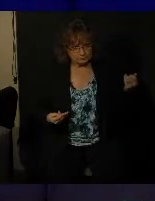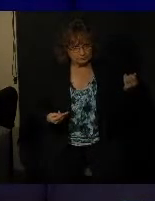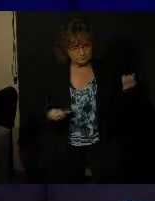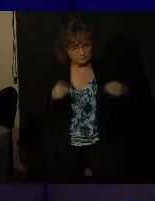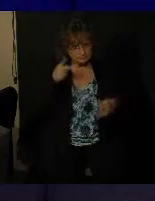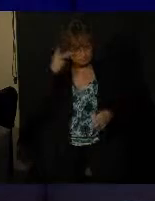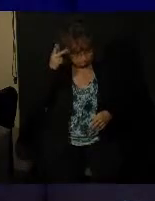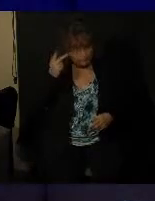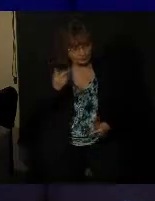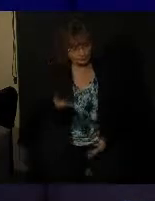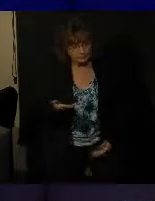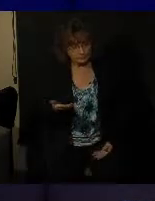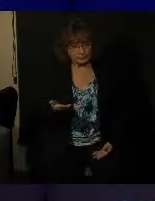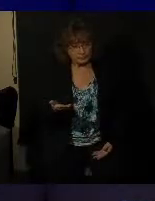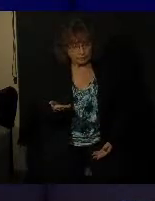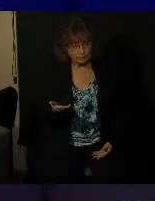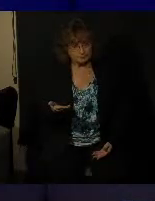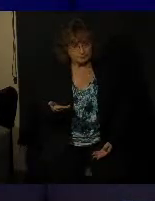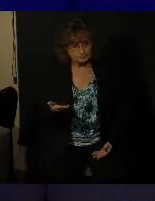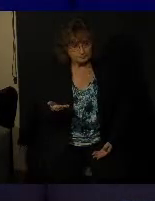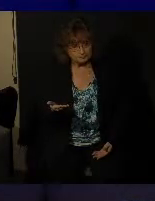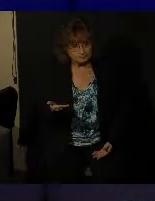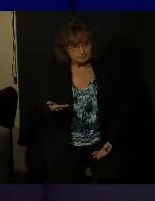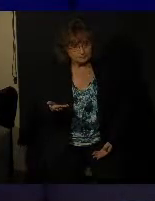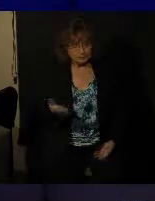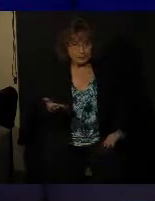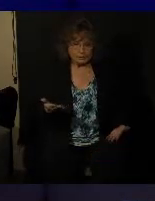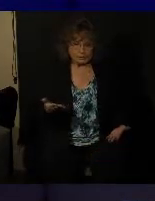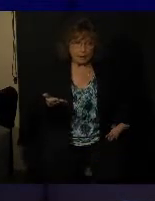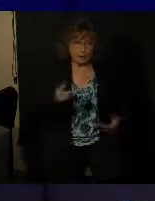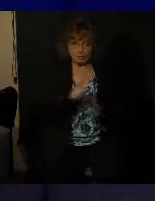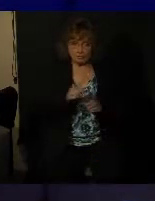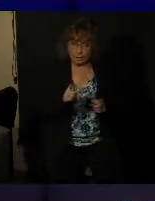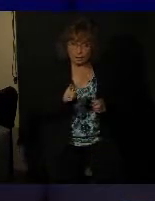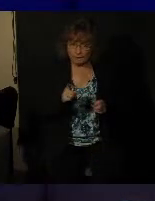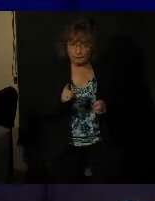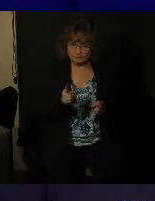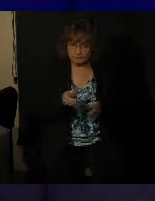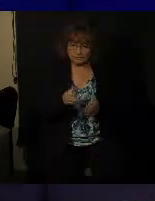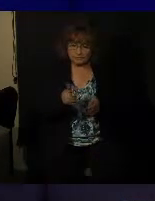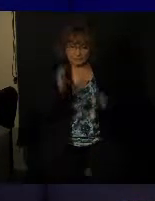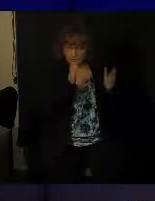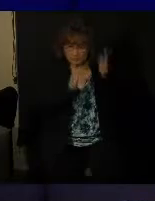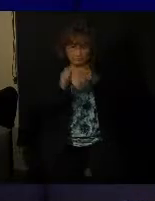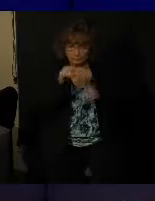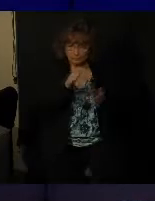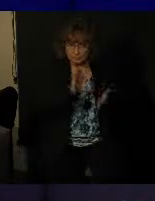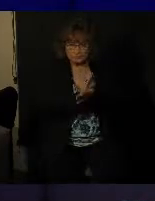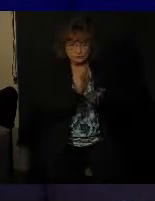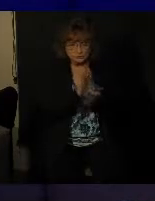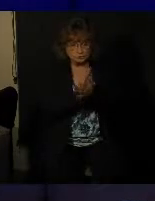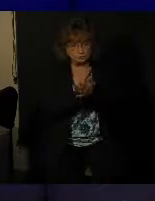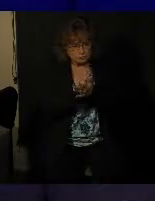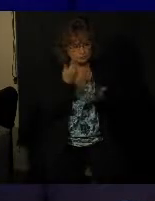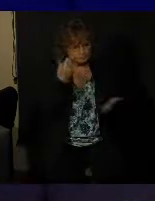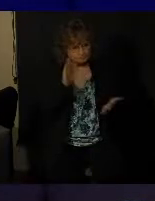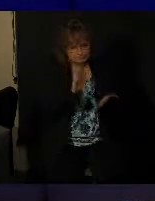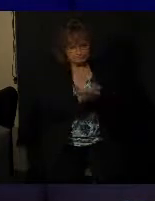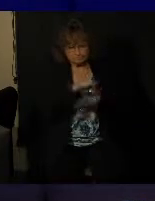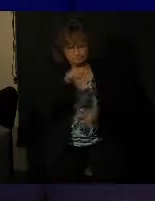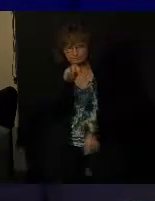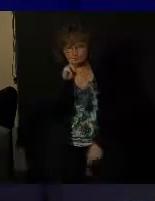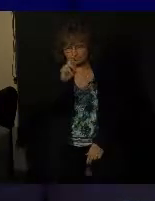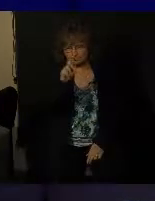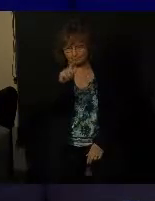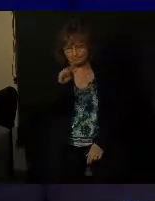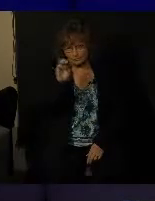So I was always in trouble in school and not getting my work done, getting bad grades. But that really